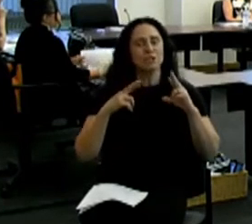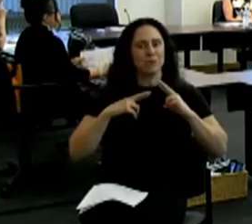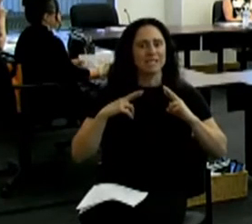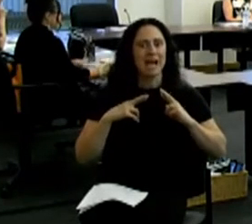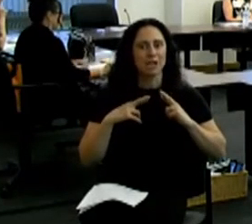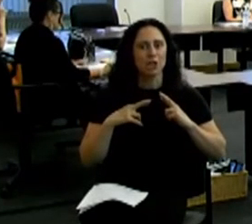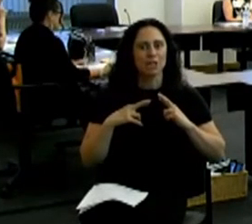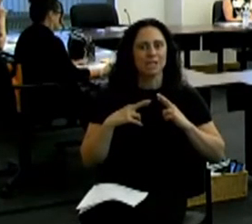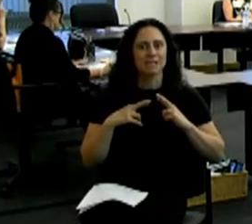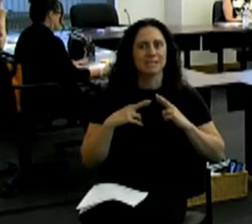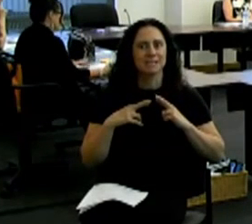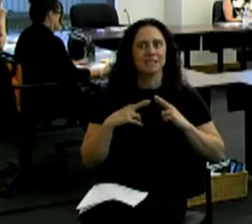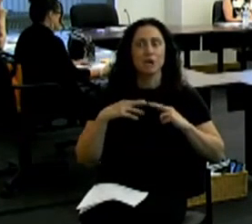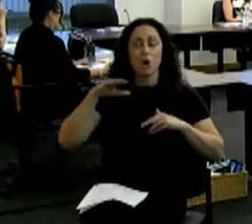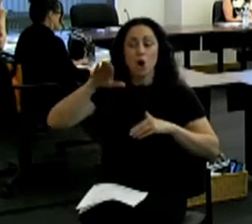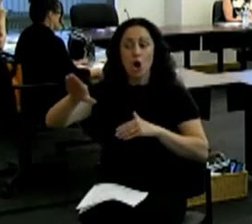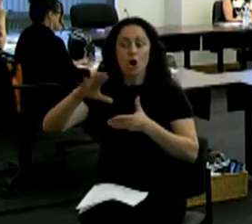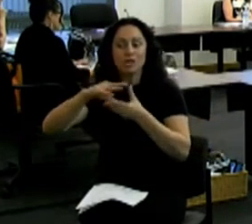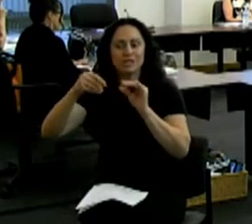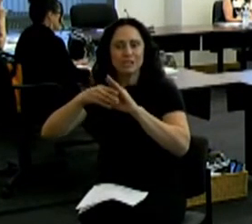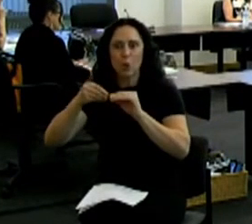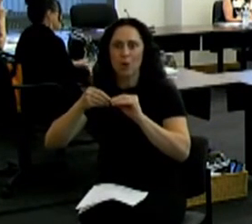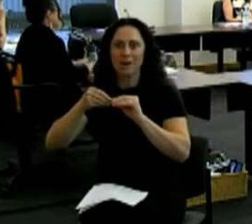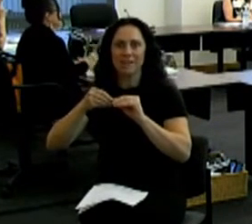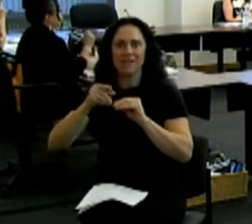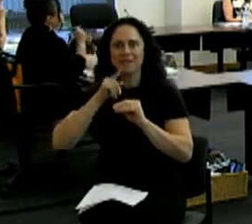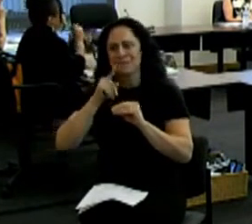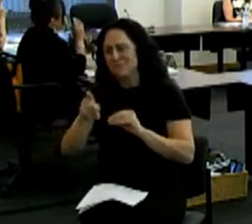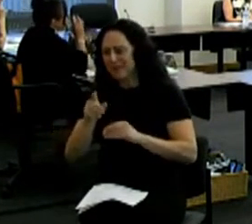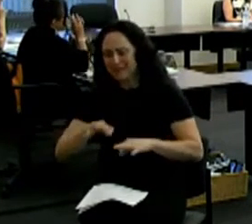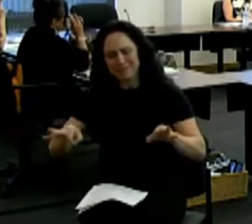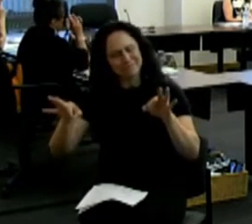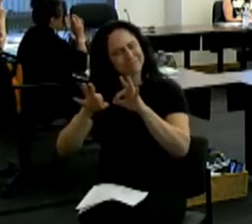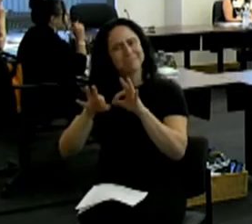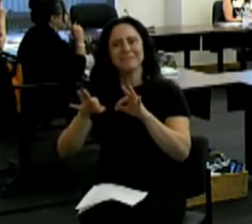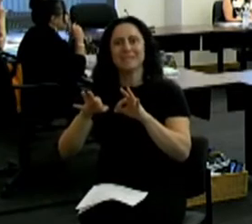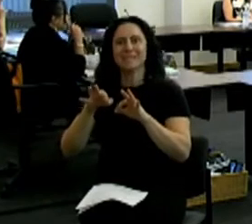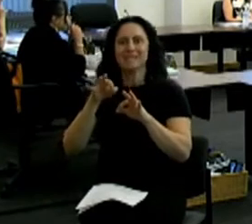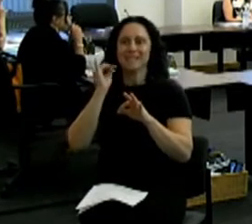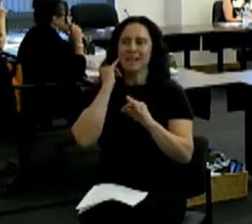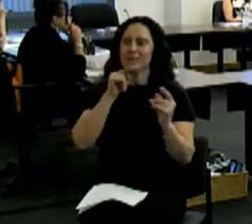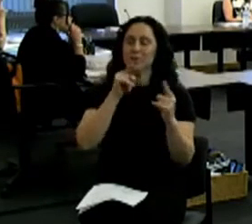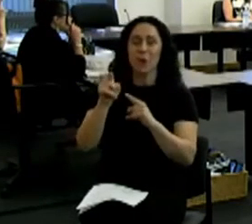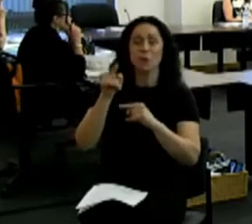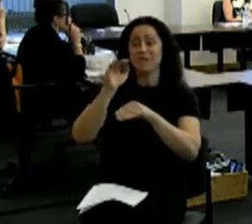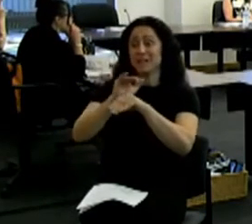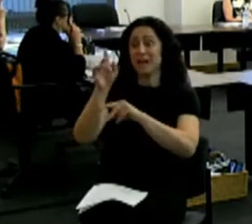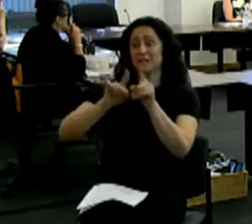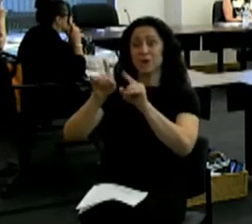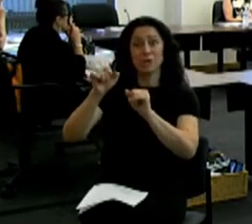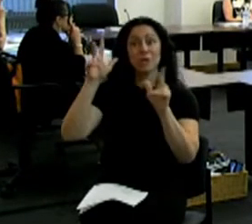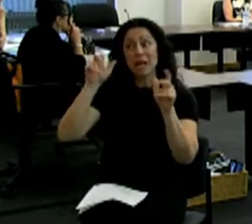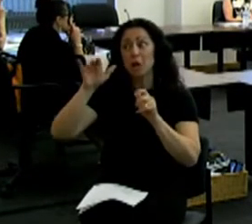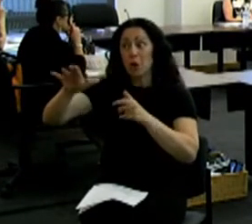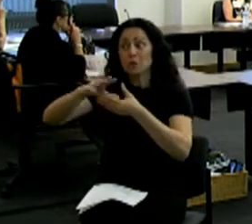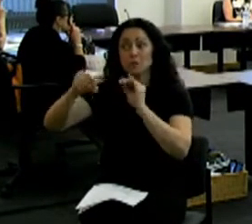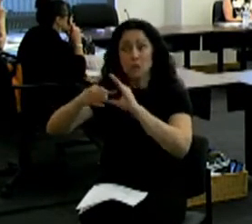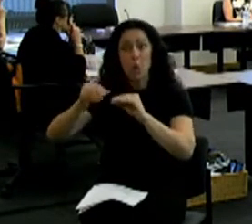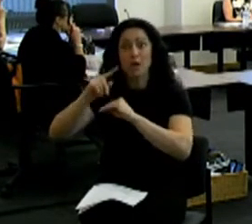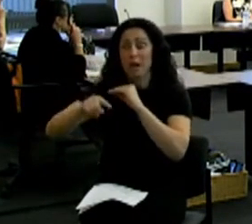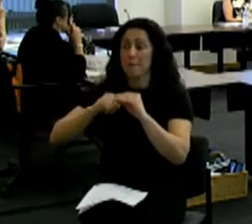retire, you know, her story is invaluable. If we attended Night of Stars, you know, you can hear the story